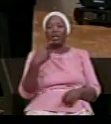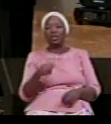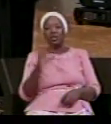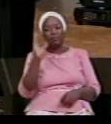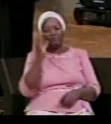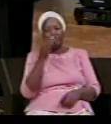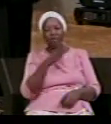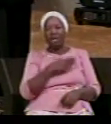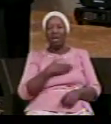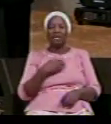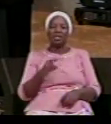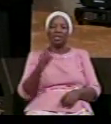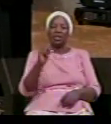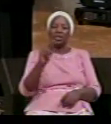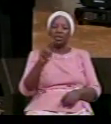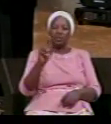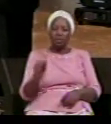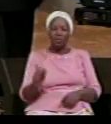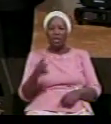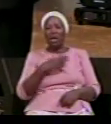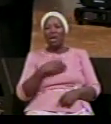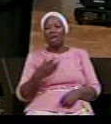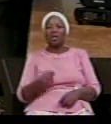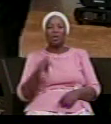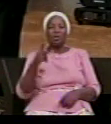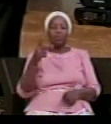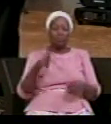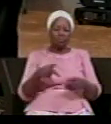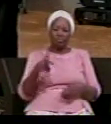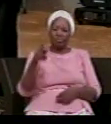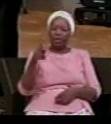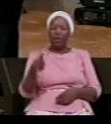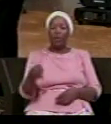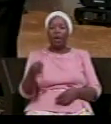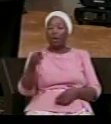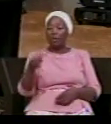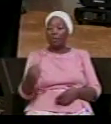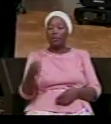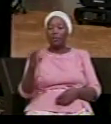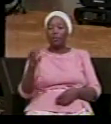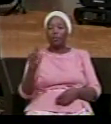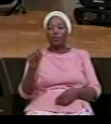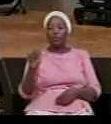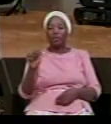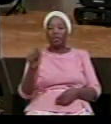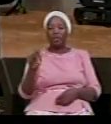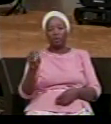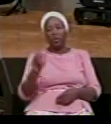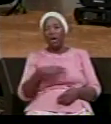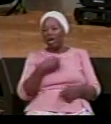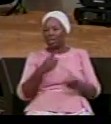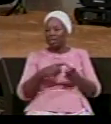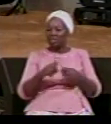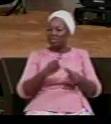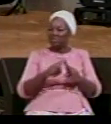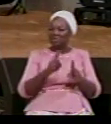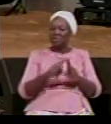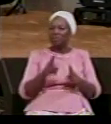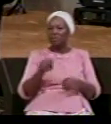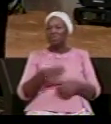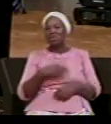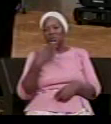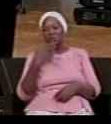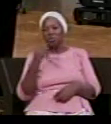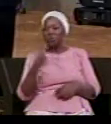the nuts and the potatoes, whether it's the Irish potato or it is, you know, the sweet potato, all those